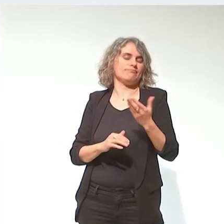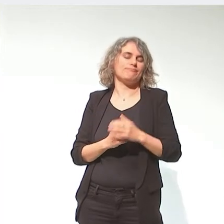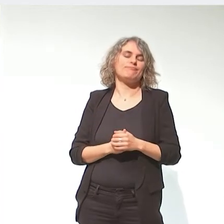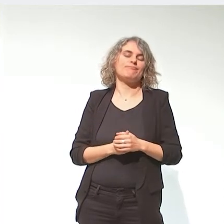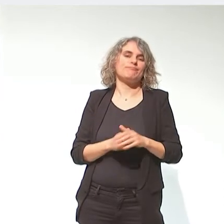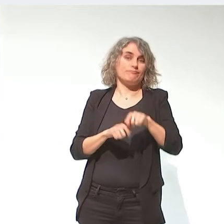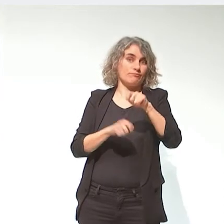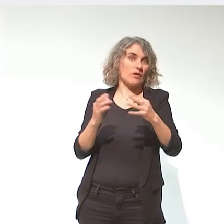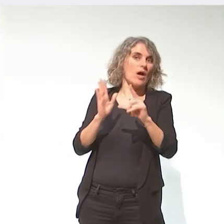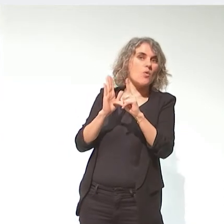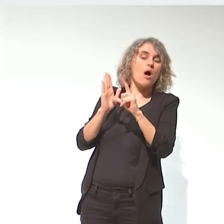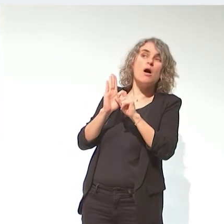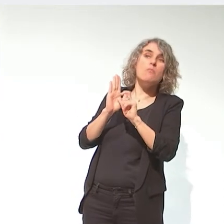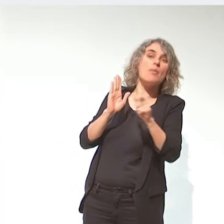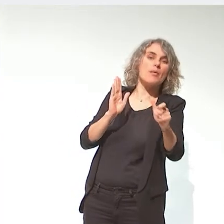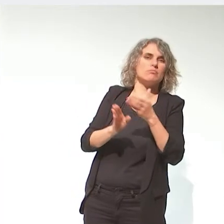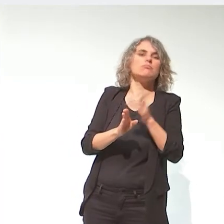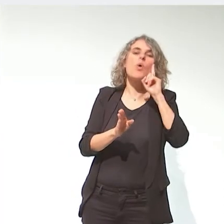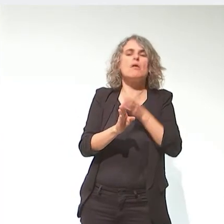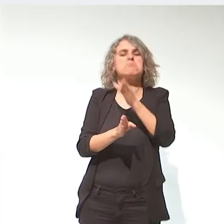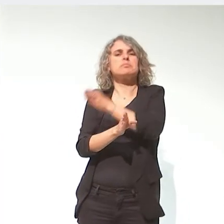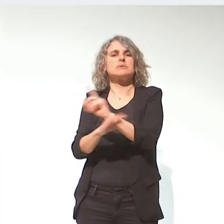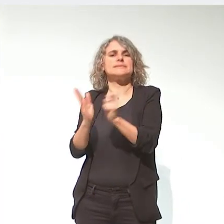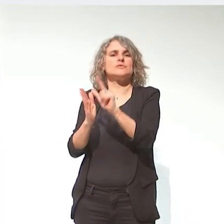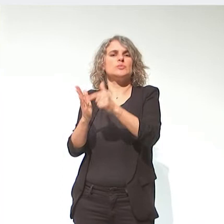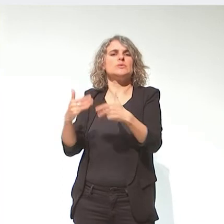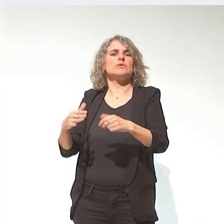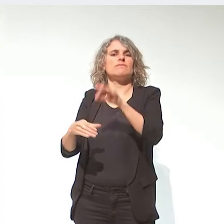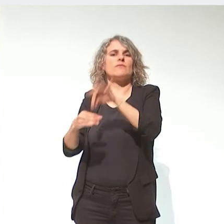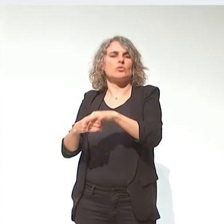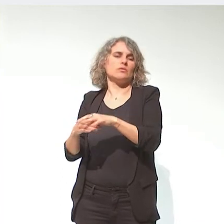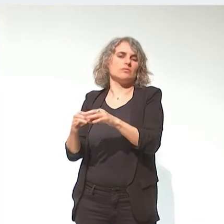see that in this moment, with this